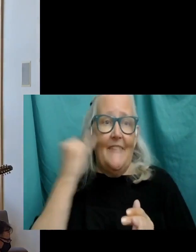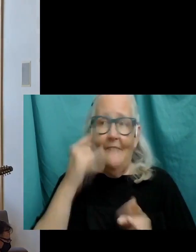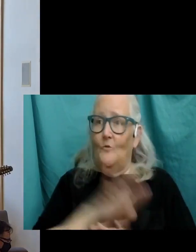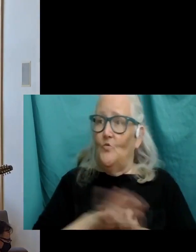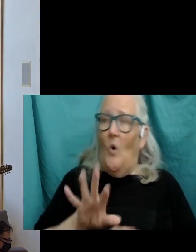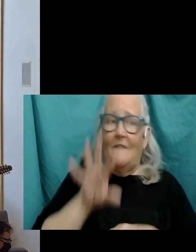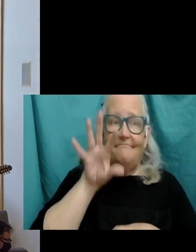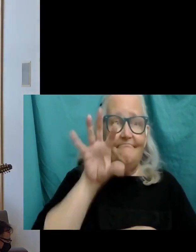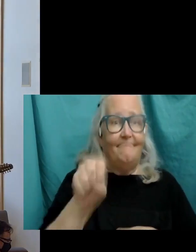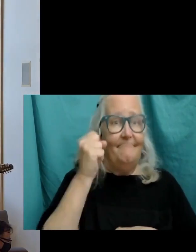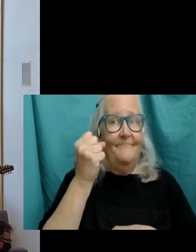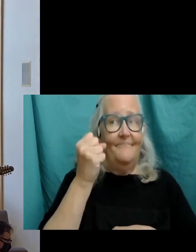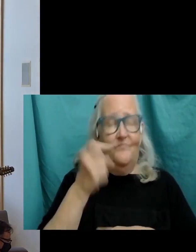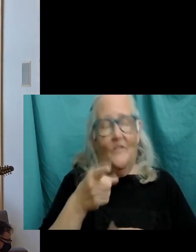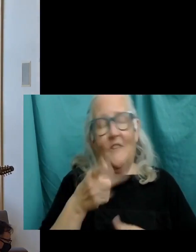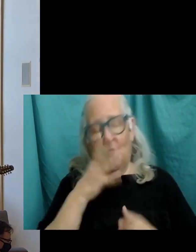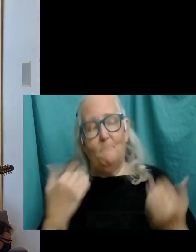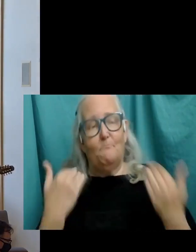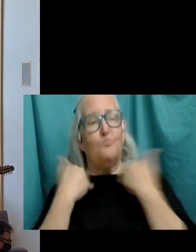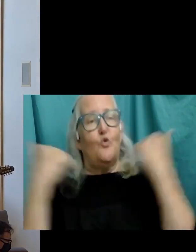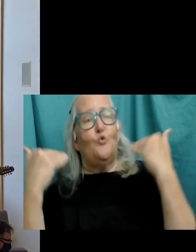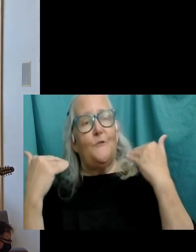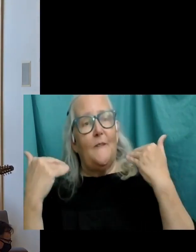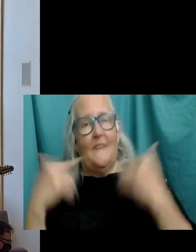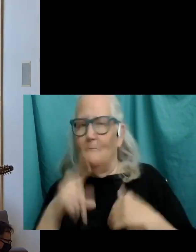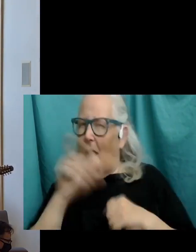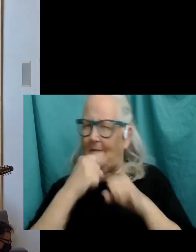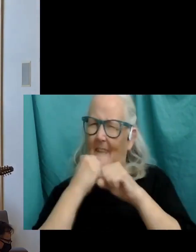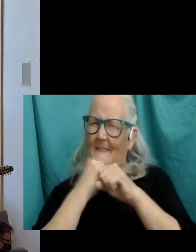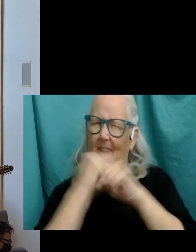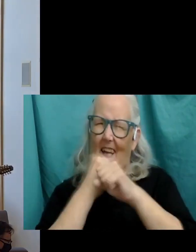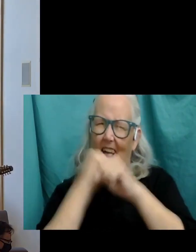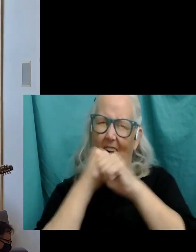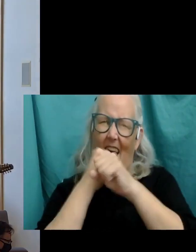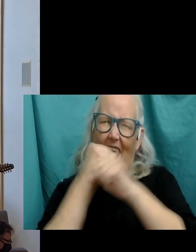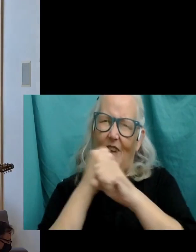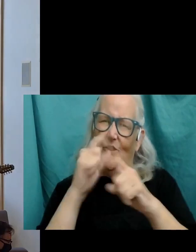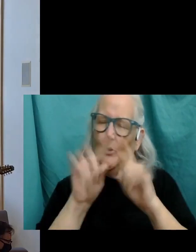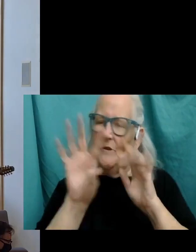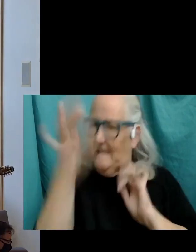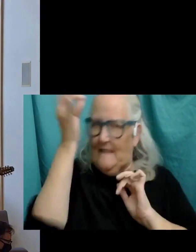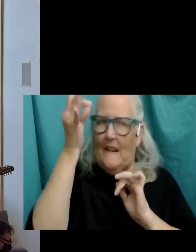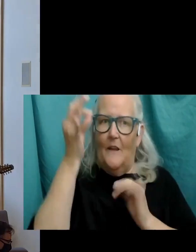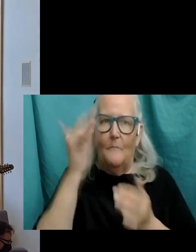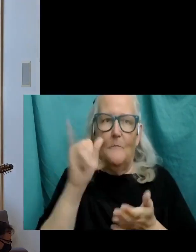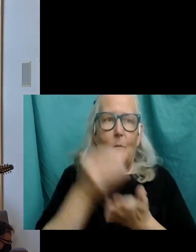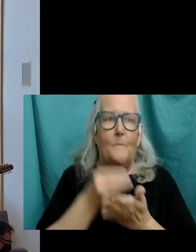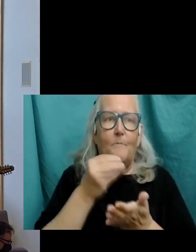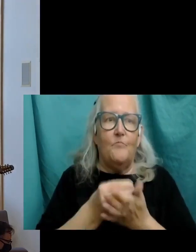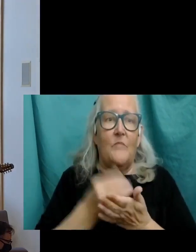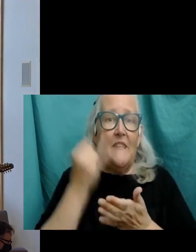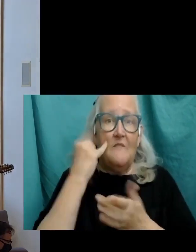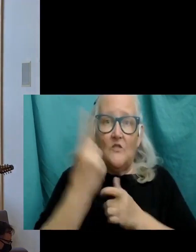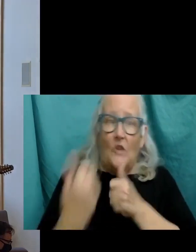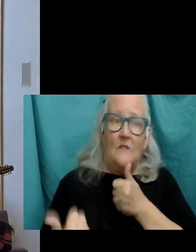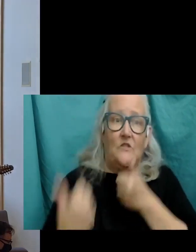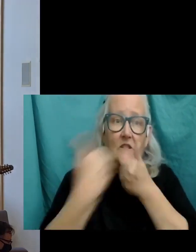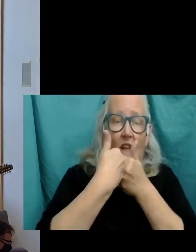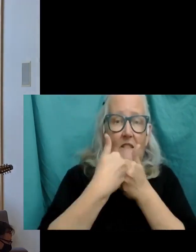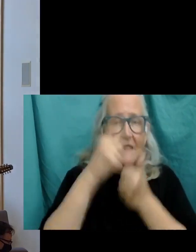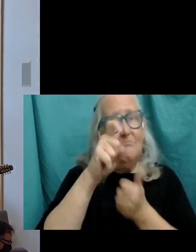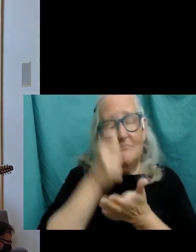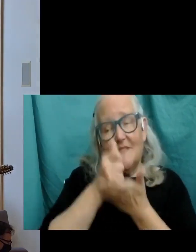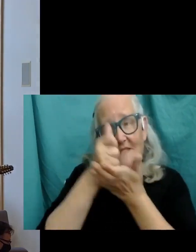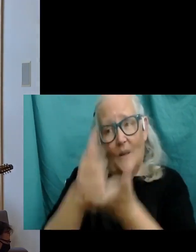go empty-handed. You'll fight like a dog to help pluck a fine jewel. If anyone stands against us, you'll help them